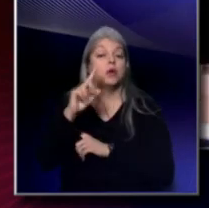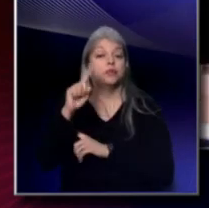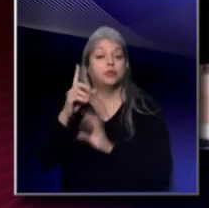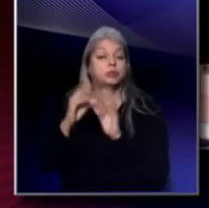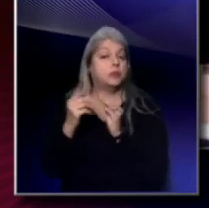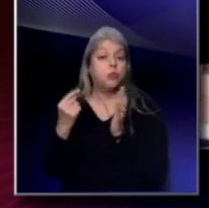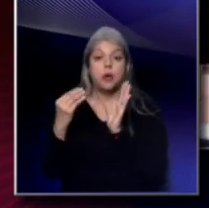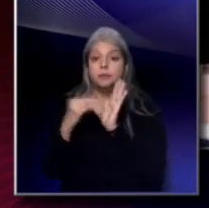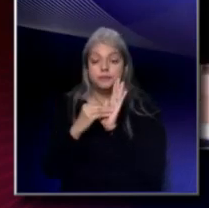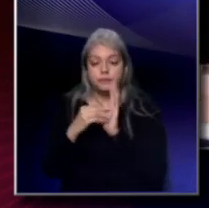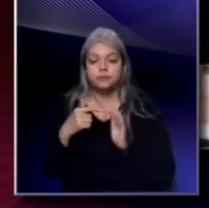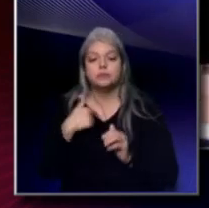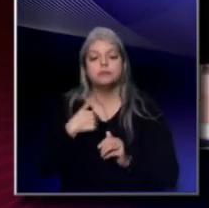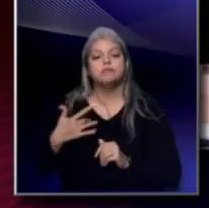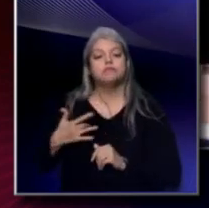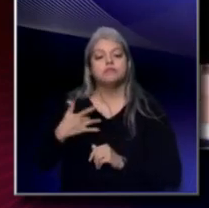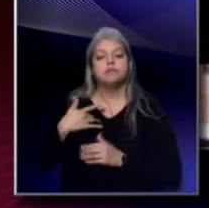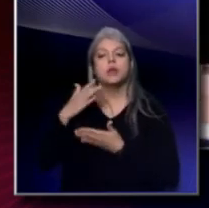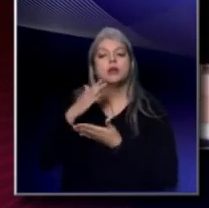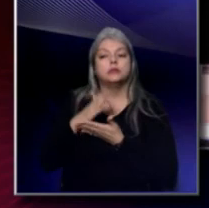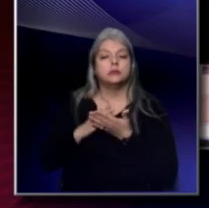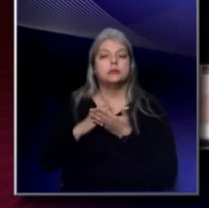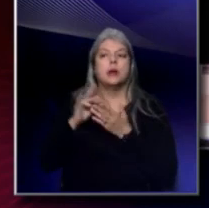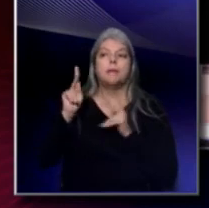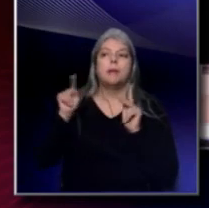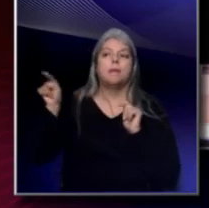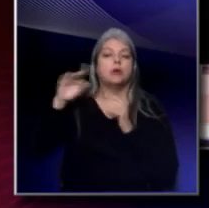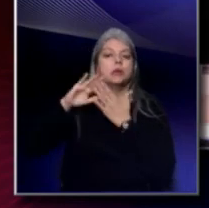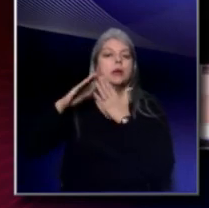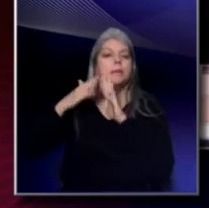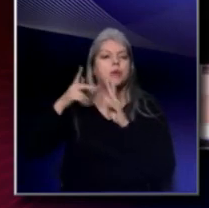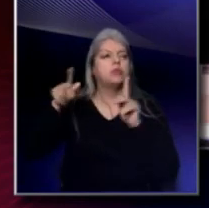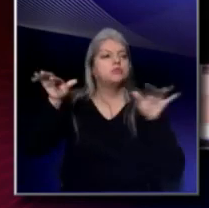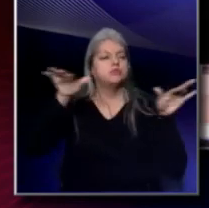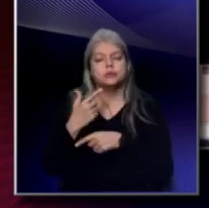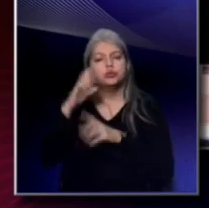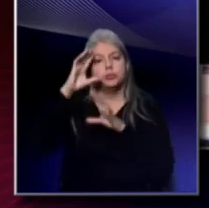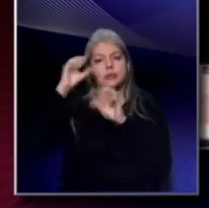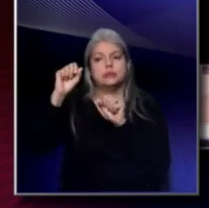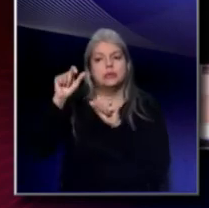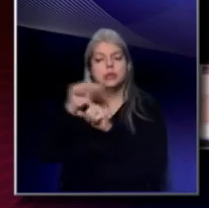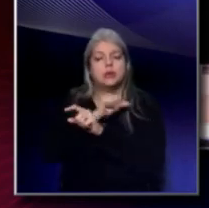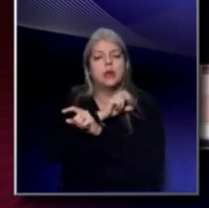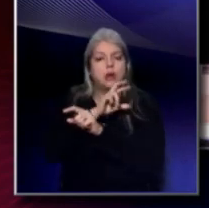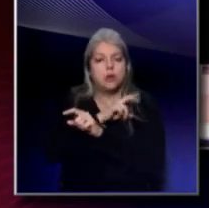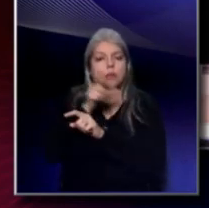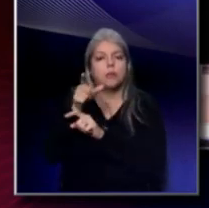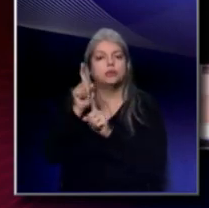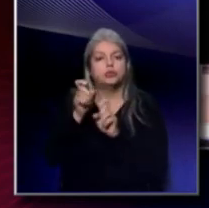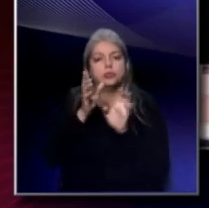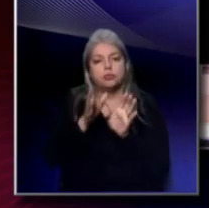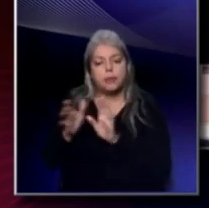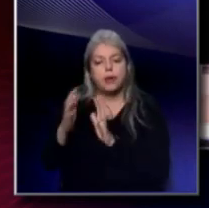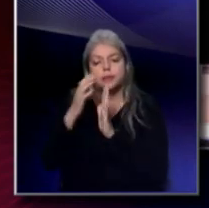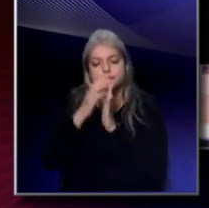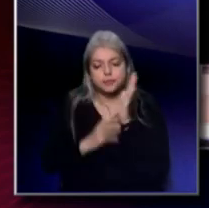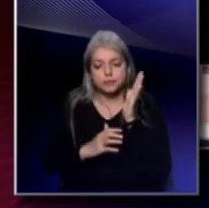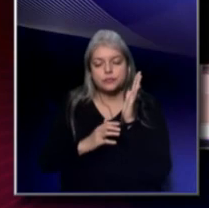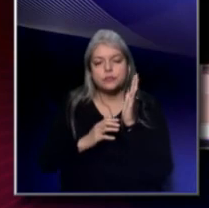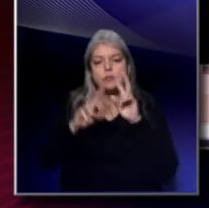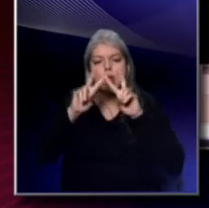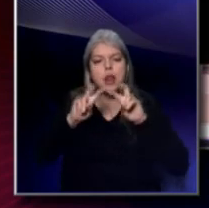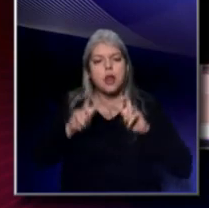Okay. I believe that based on some constituent feedback, along with information presented to Reichman, to prepare